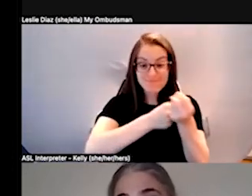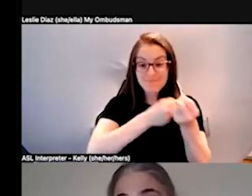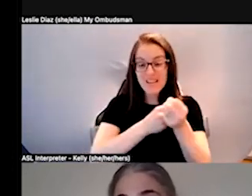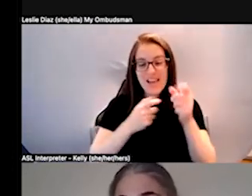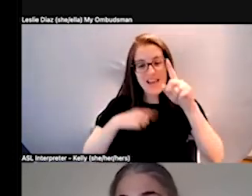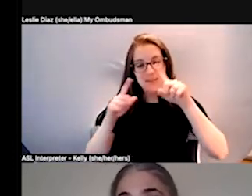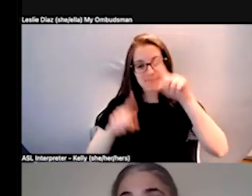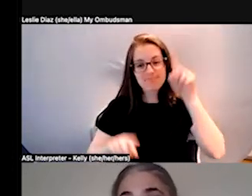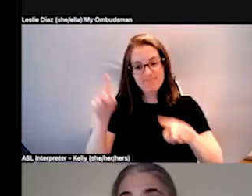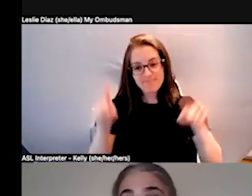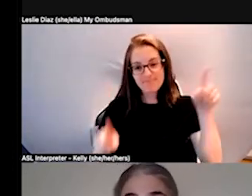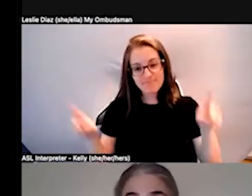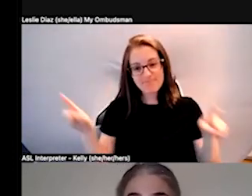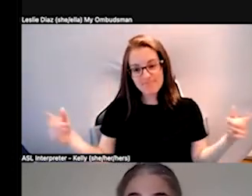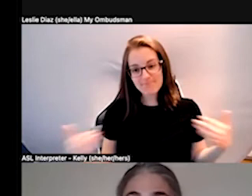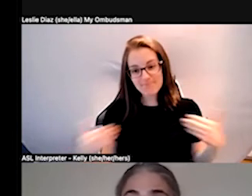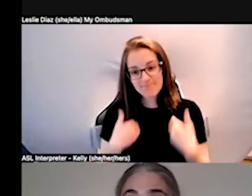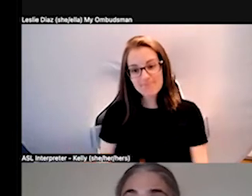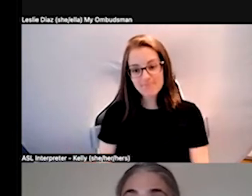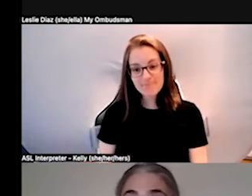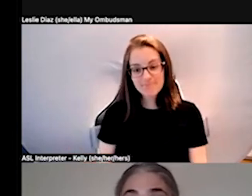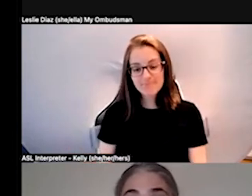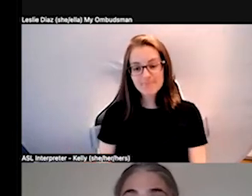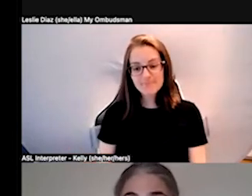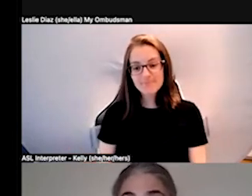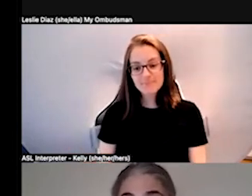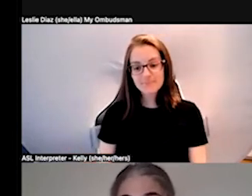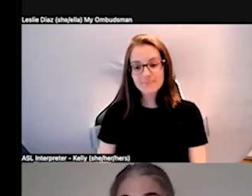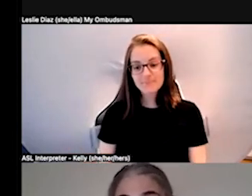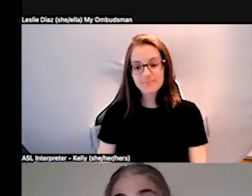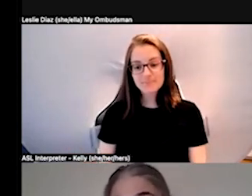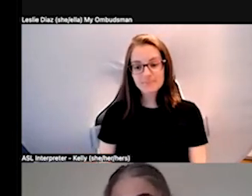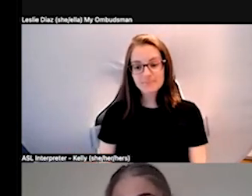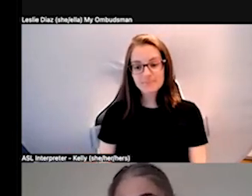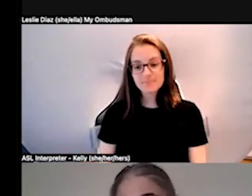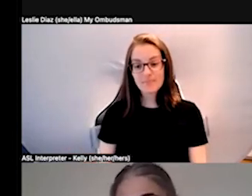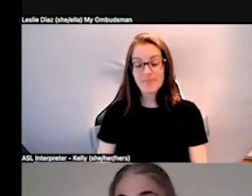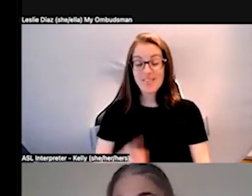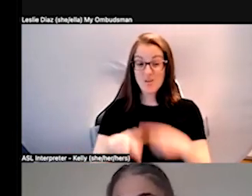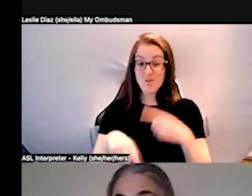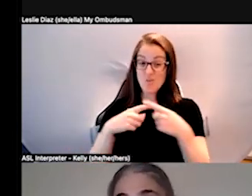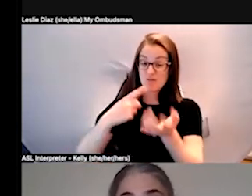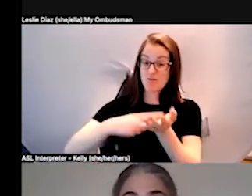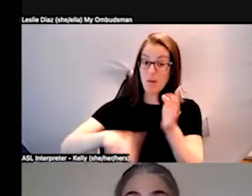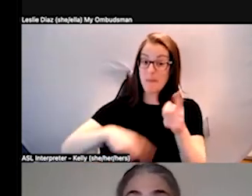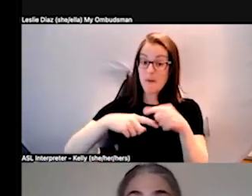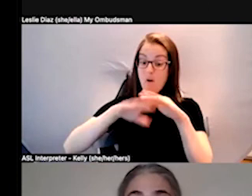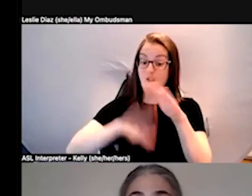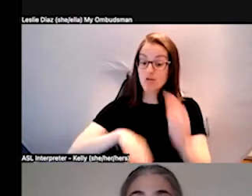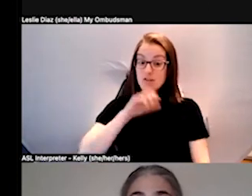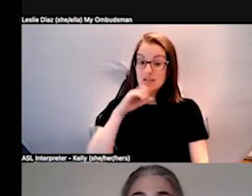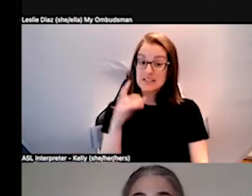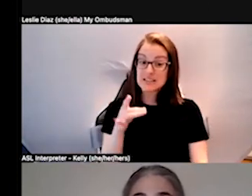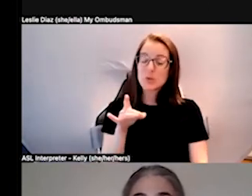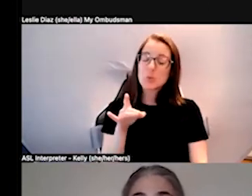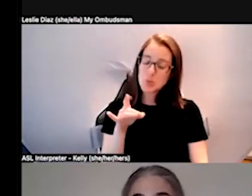when we're discussing access of gender-affirming care for minors in the U.S.